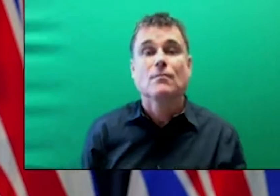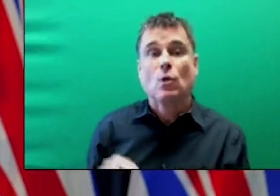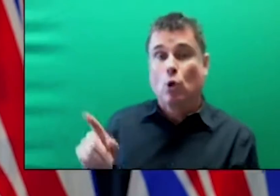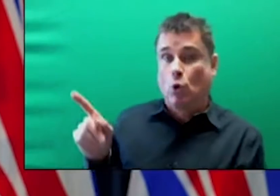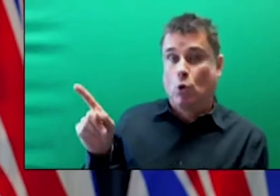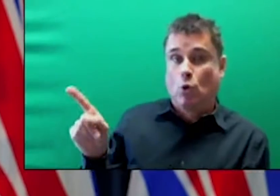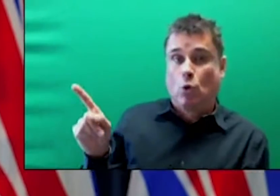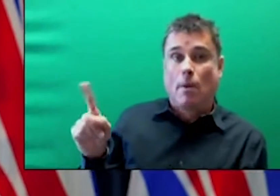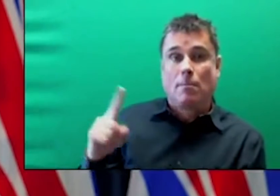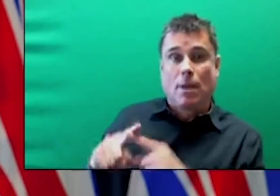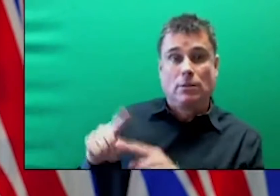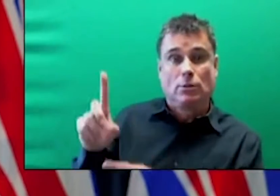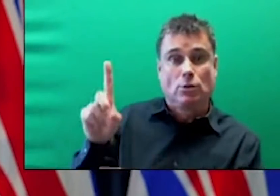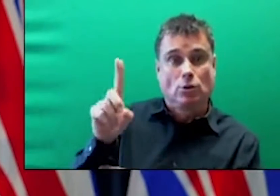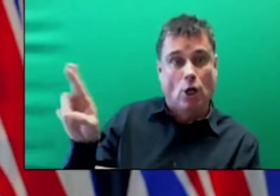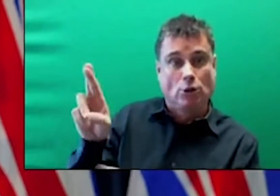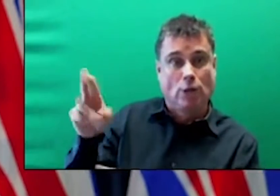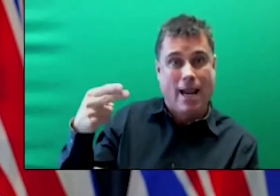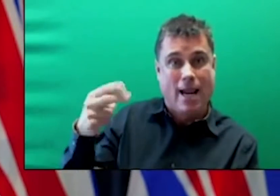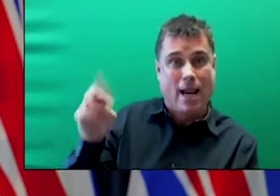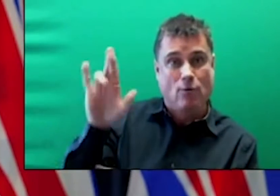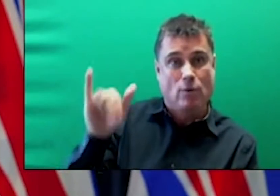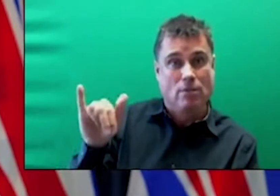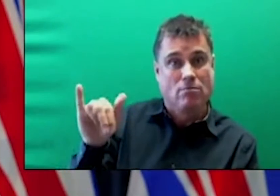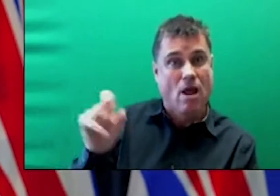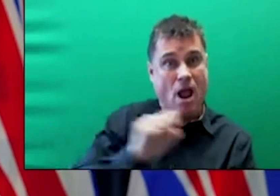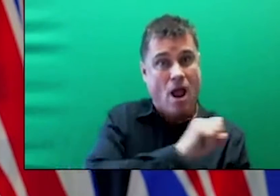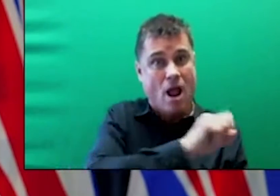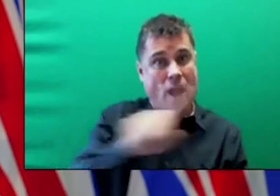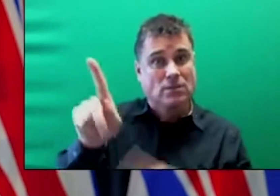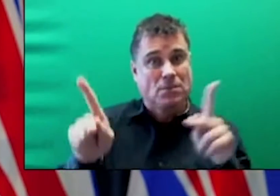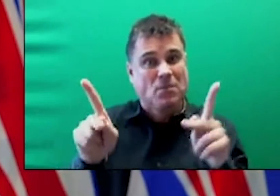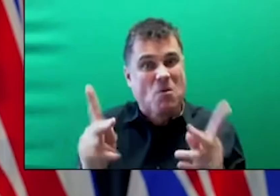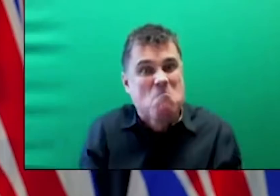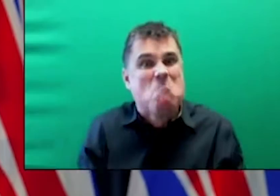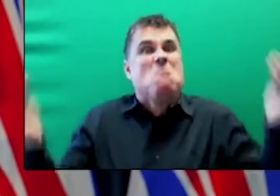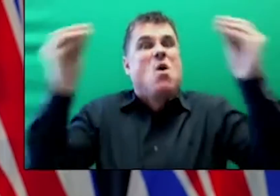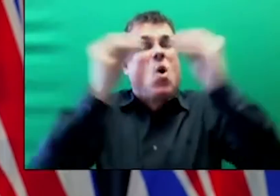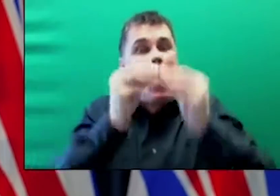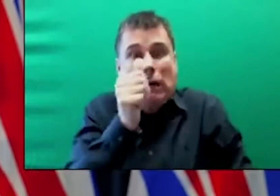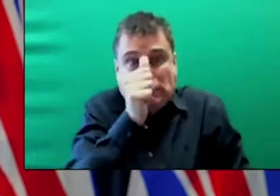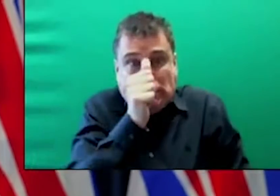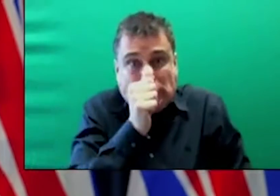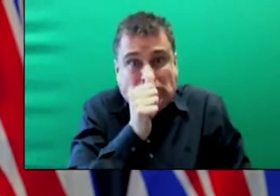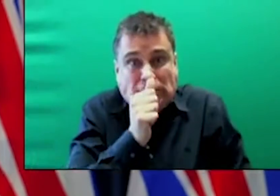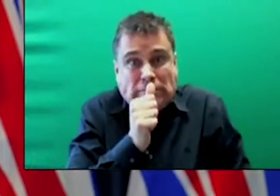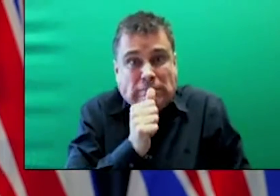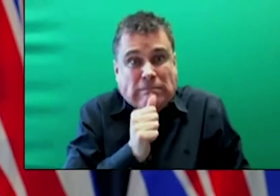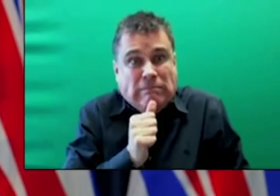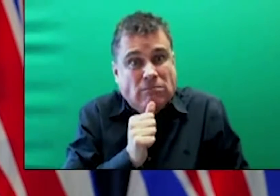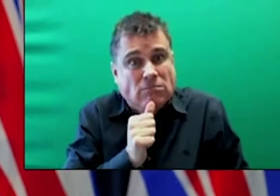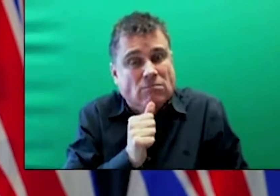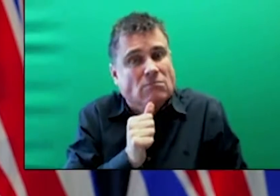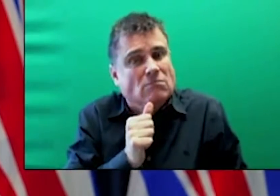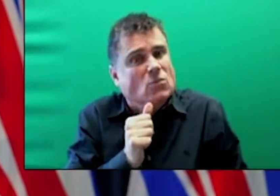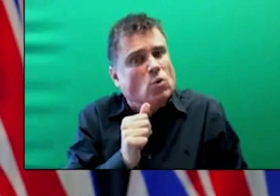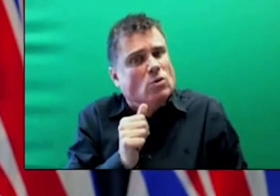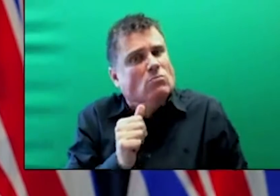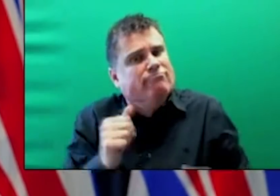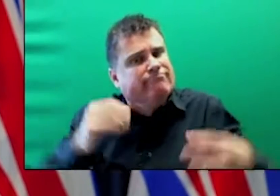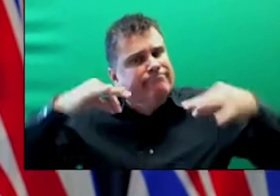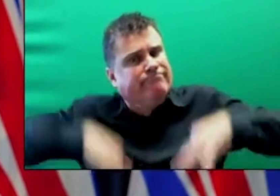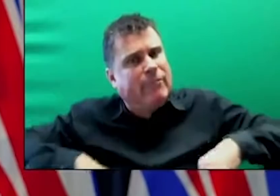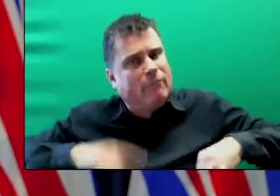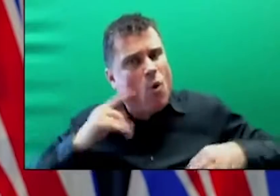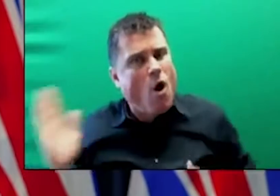is, I believe, an example of the frustration she feels as we see extraordinary efforts by the